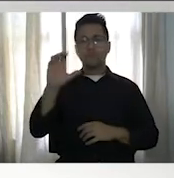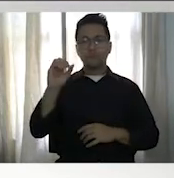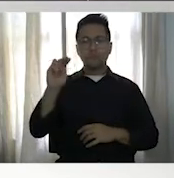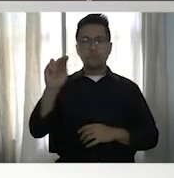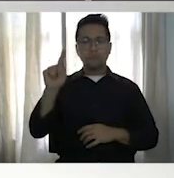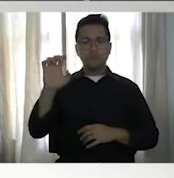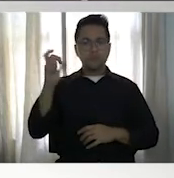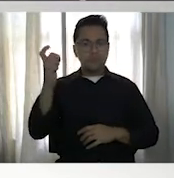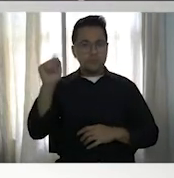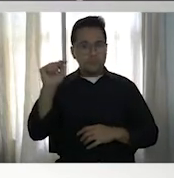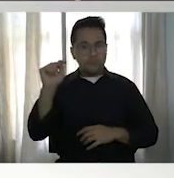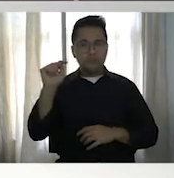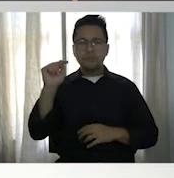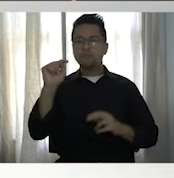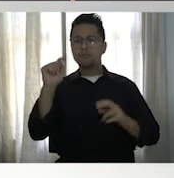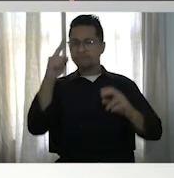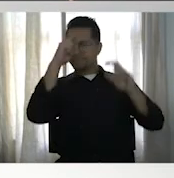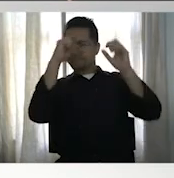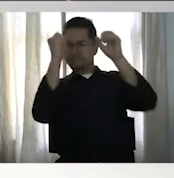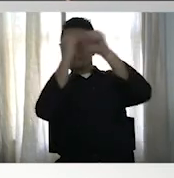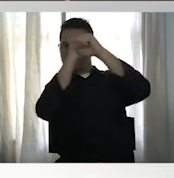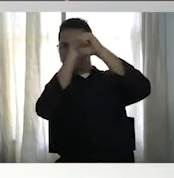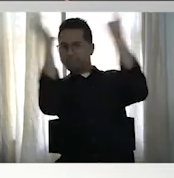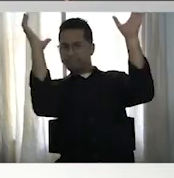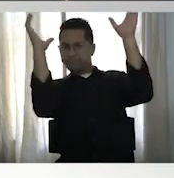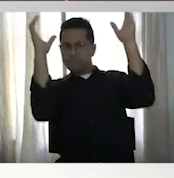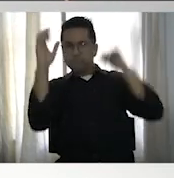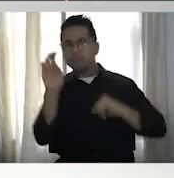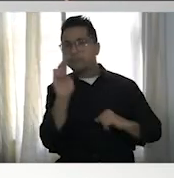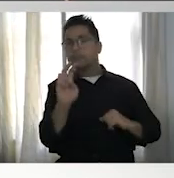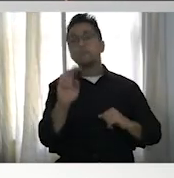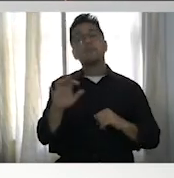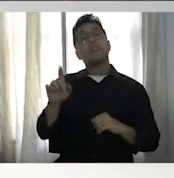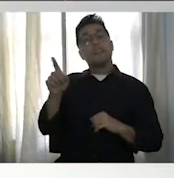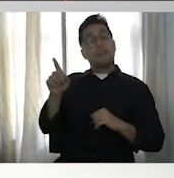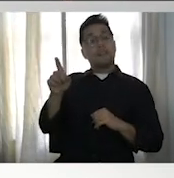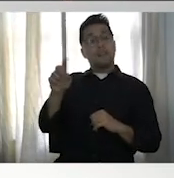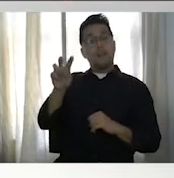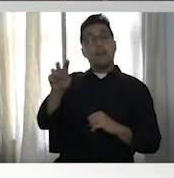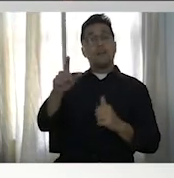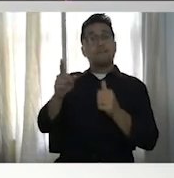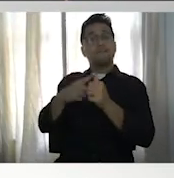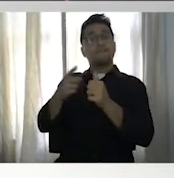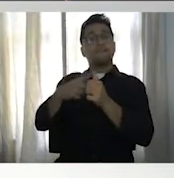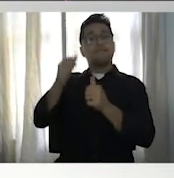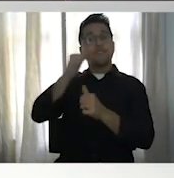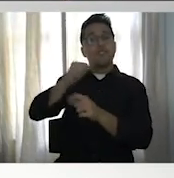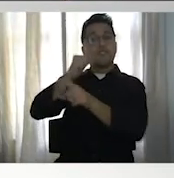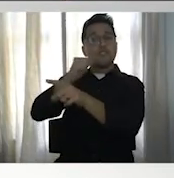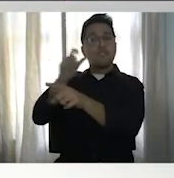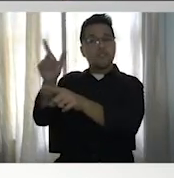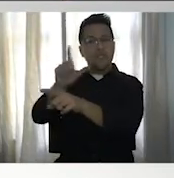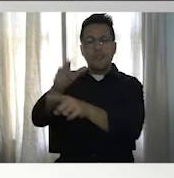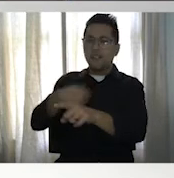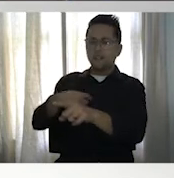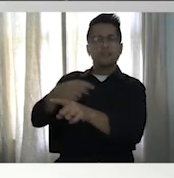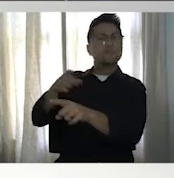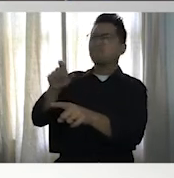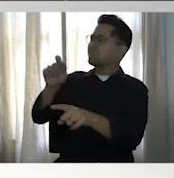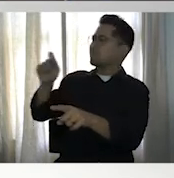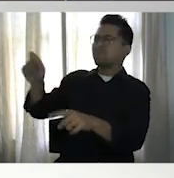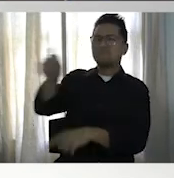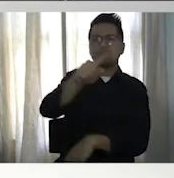at the big picture. So if you look at that first girl on the left, you can see, what are you thinking?